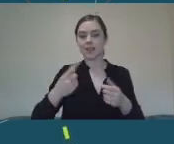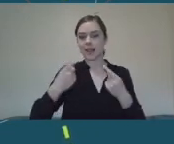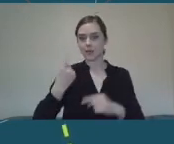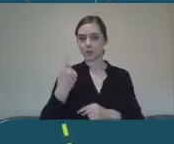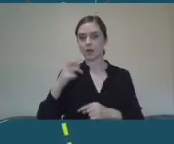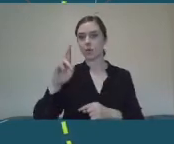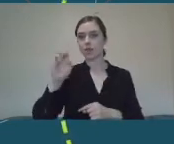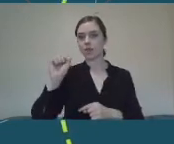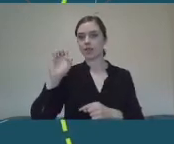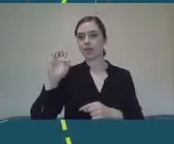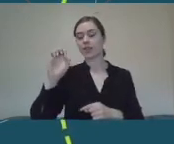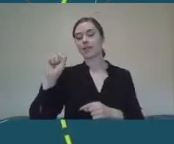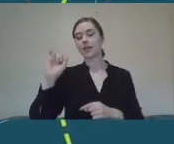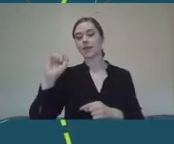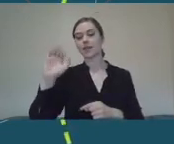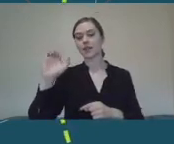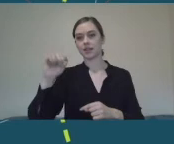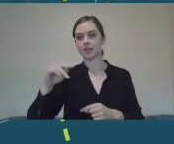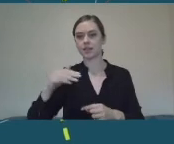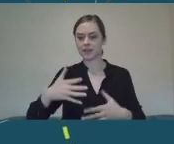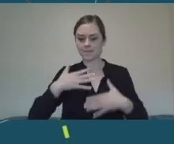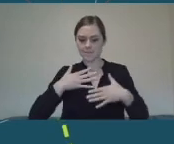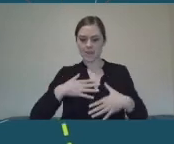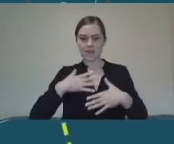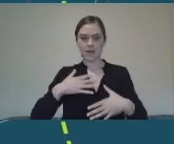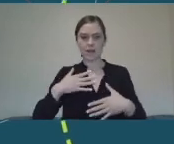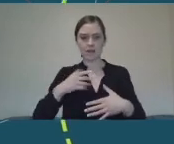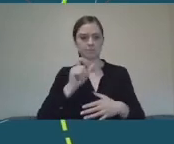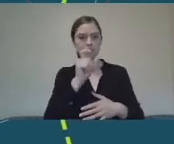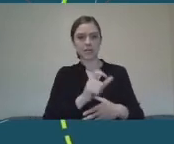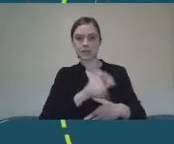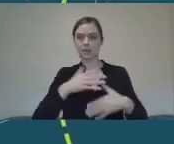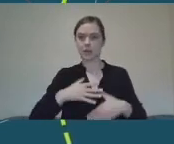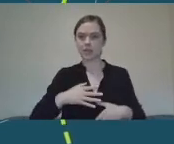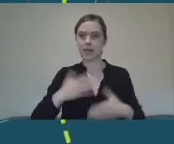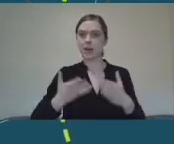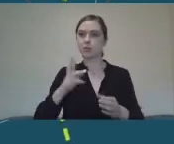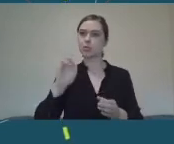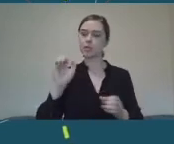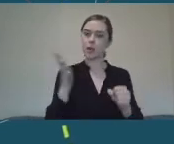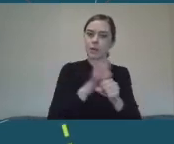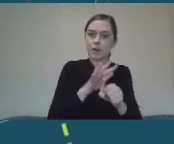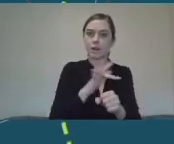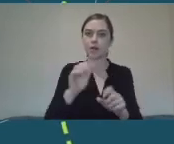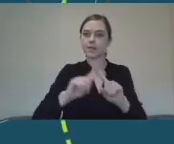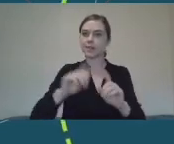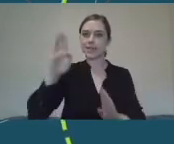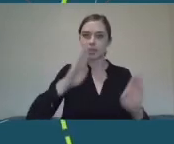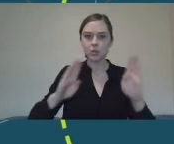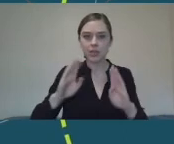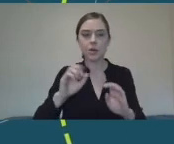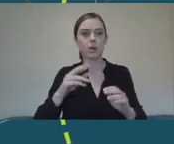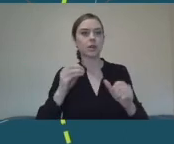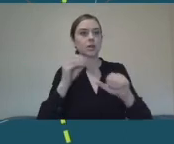of the individual's body being able to recover from an injury or a new disability or a new secondary